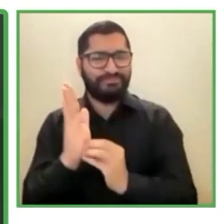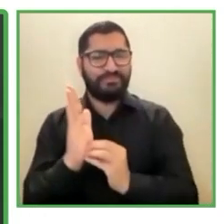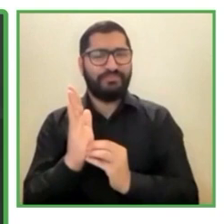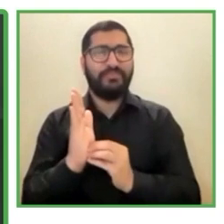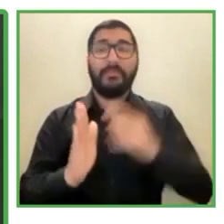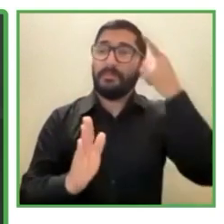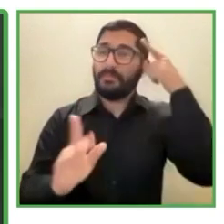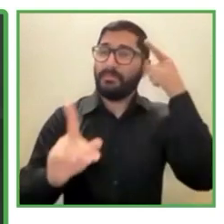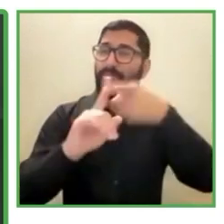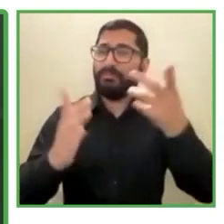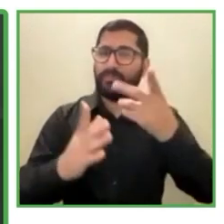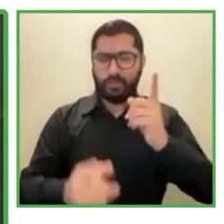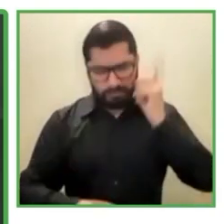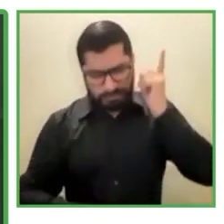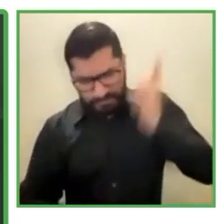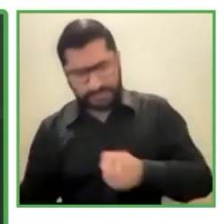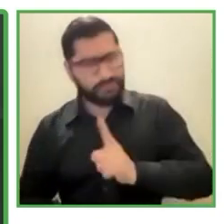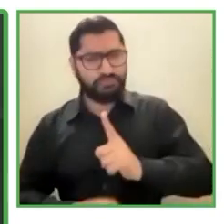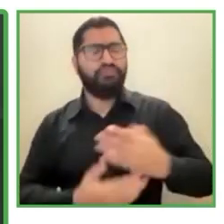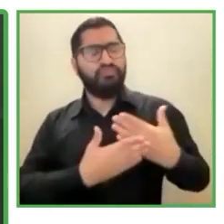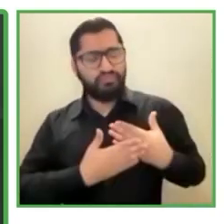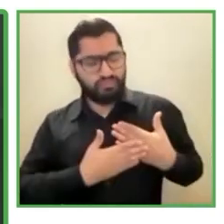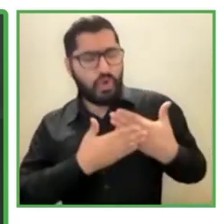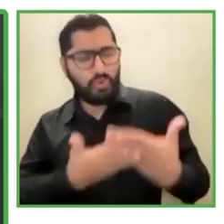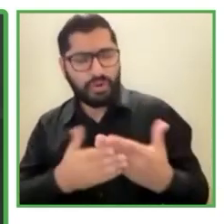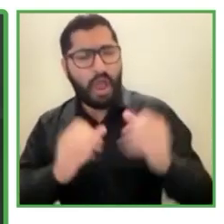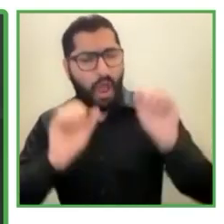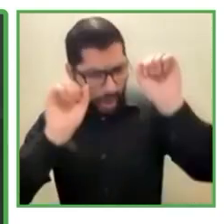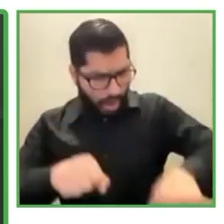dialogues from the